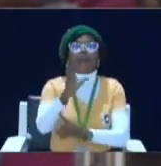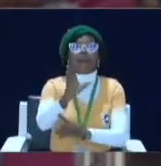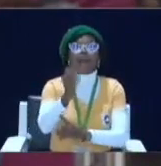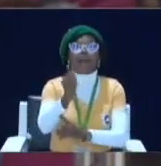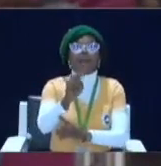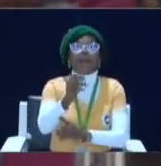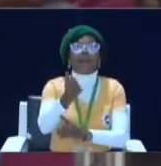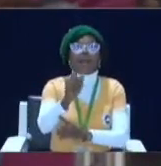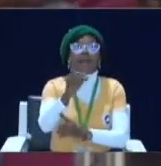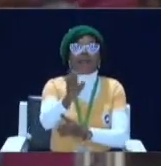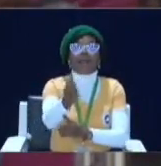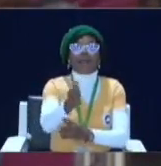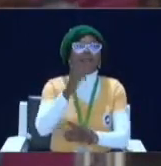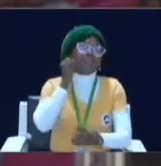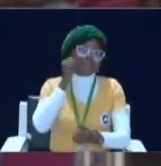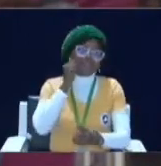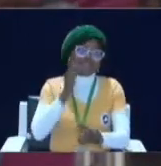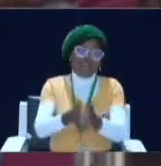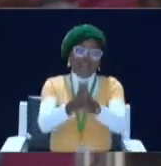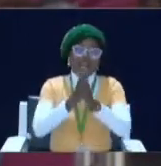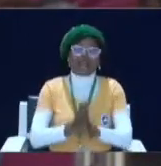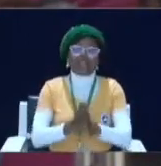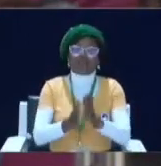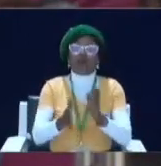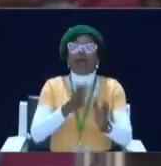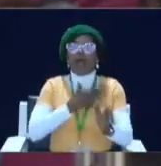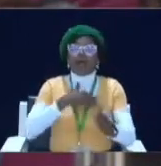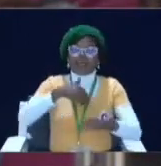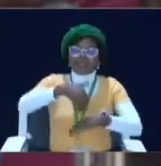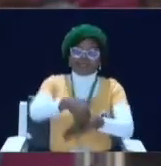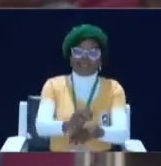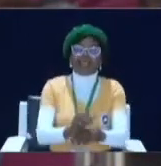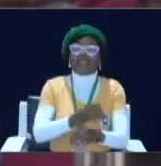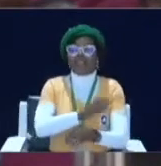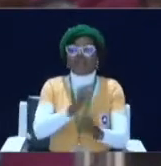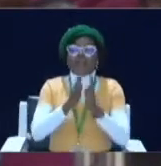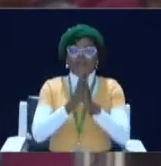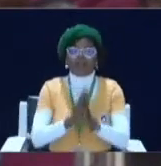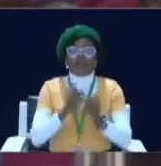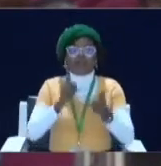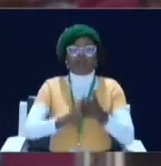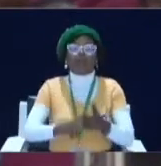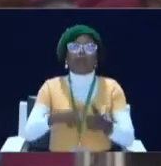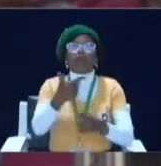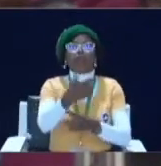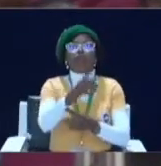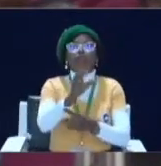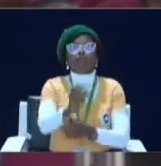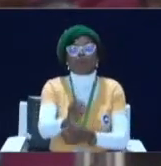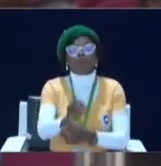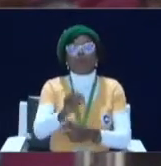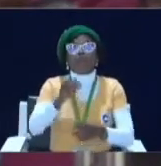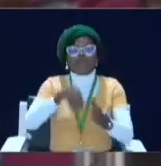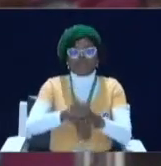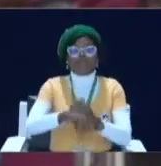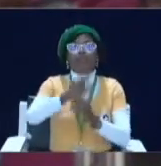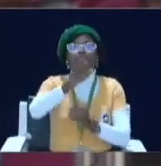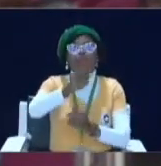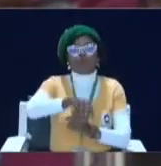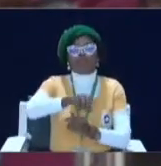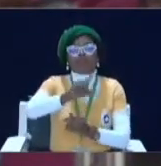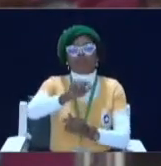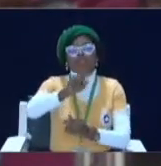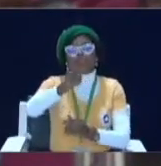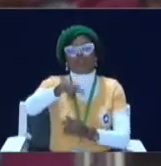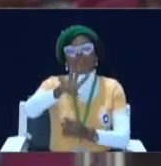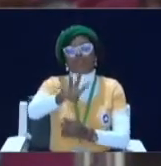bless her family with a son and sent a prayer request to Daddy Gio in 2021. She keyed into a word